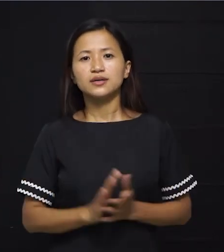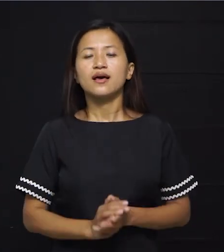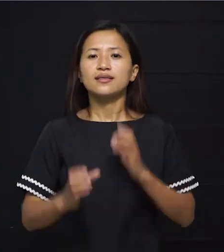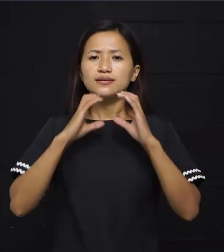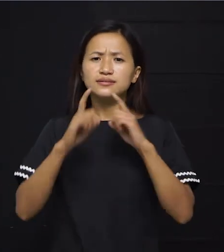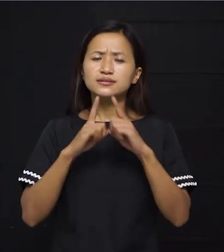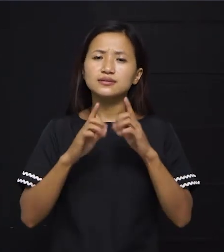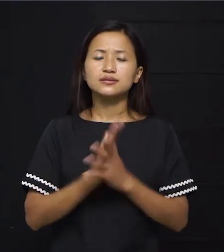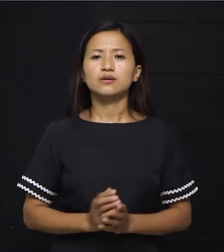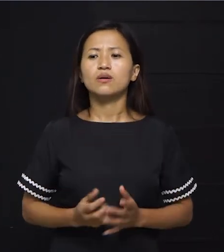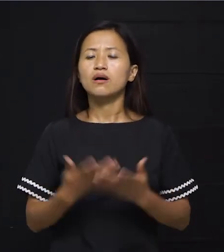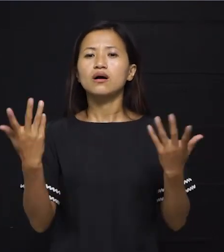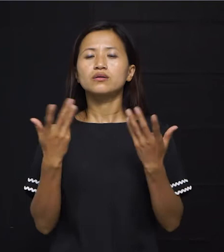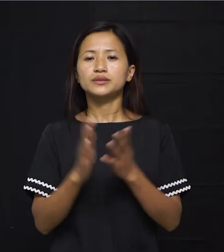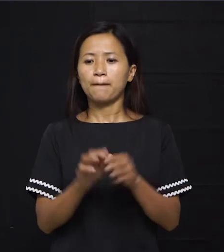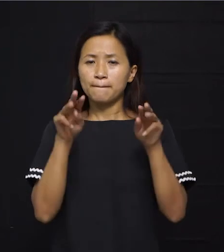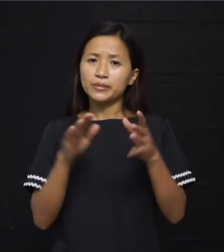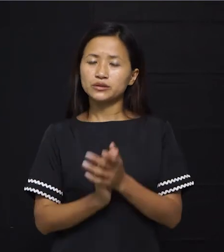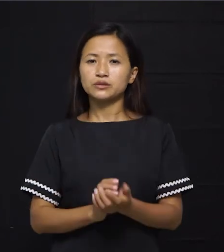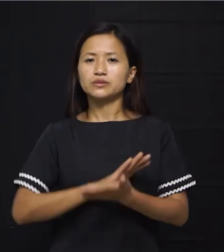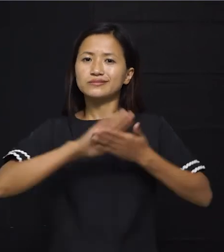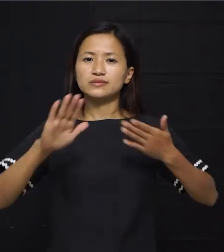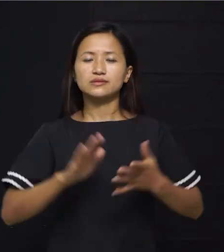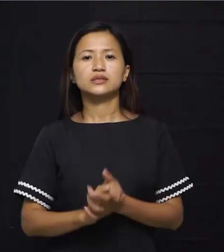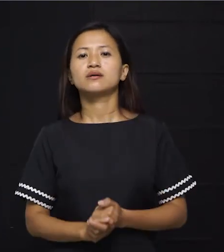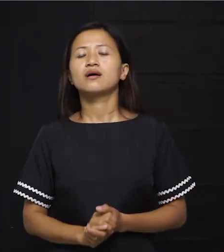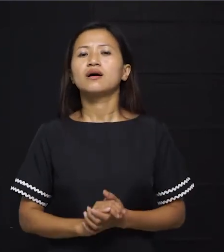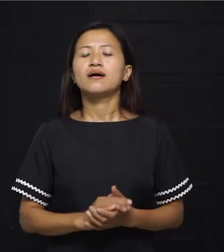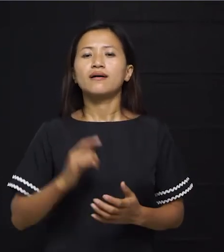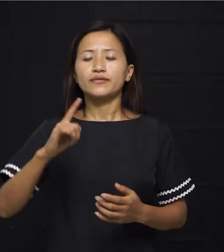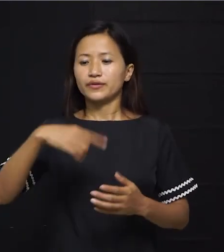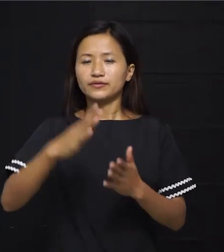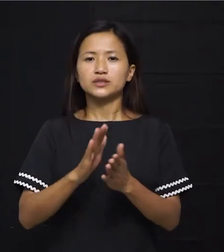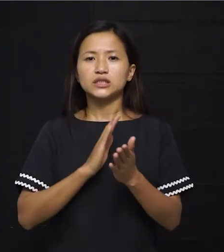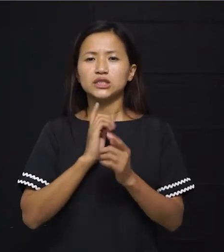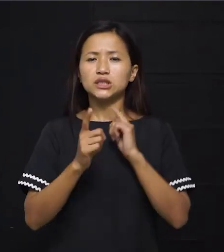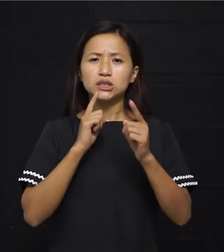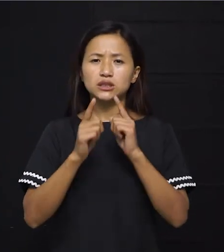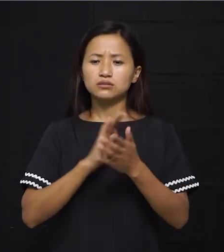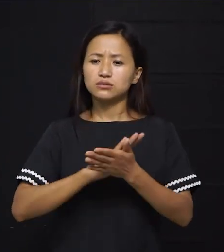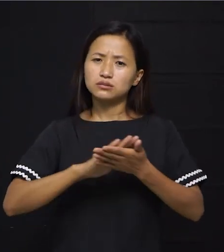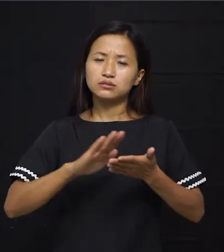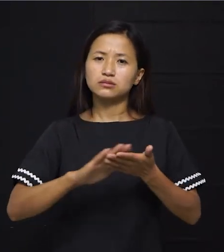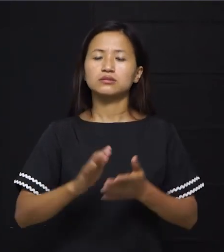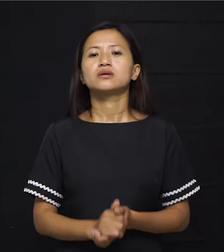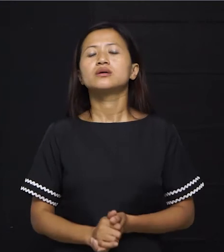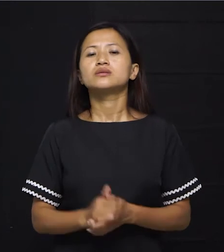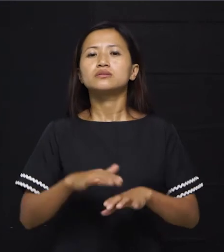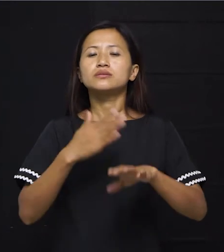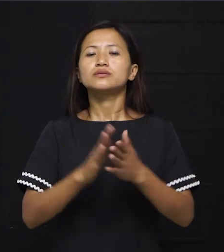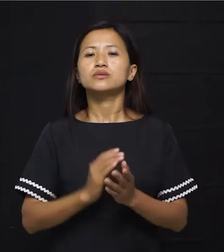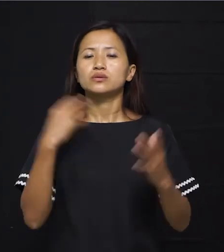discussed about how the matter should be dissolved. And after a thorough discussion with all the group members,